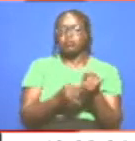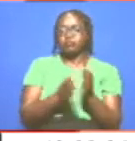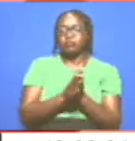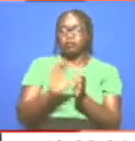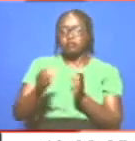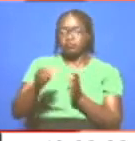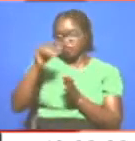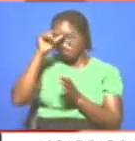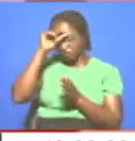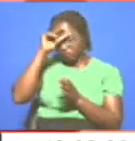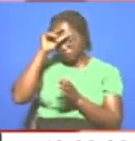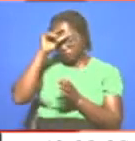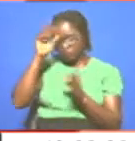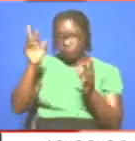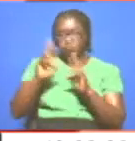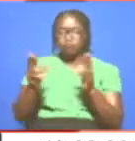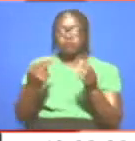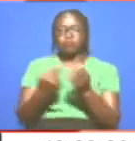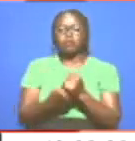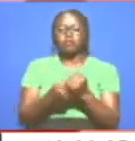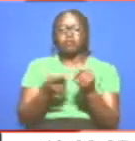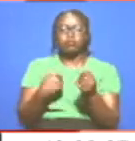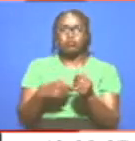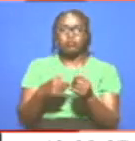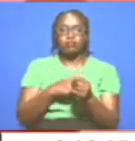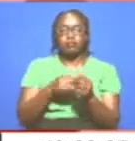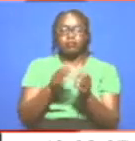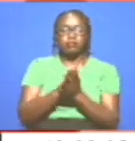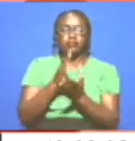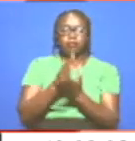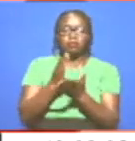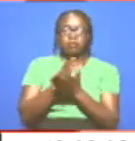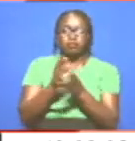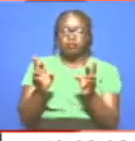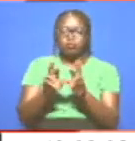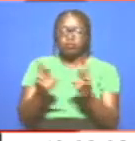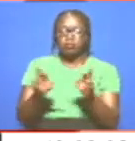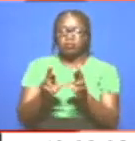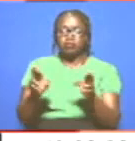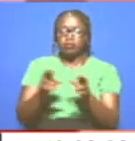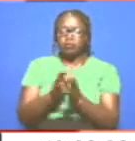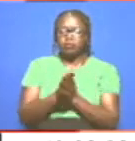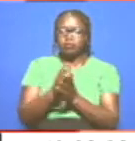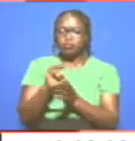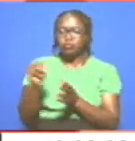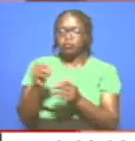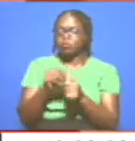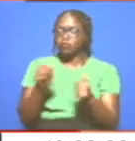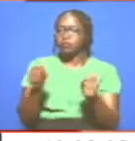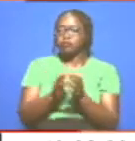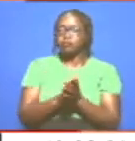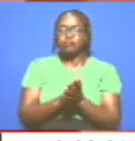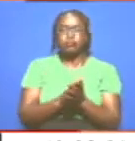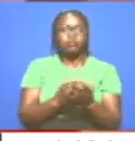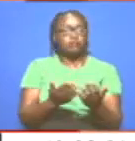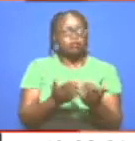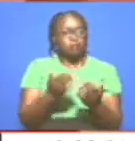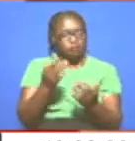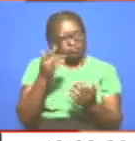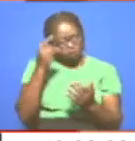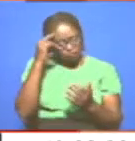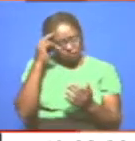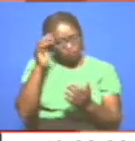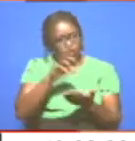governments that are ready to partner with us. And we'll definitely look for those partnerships very, very well. Let me just think of a scenario, because now we've